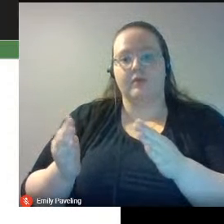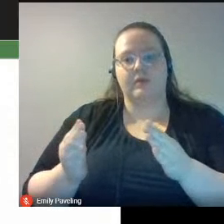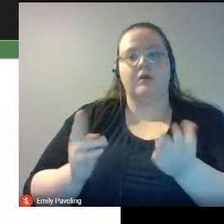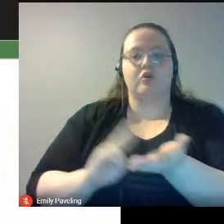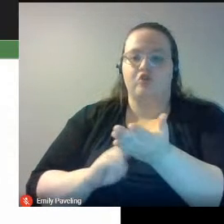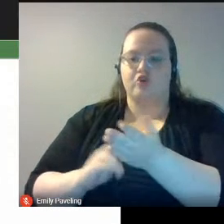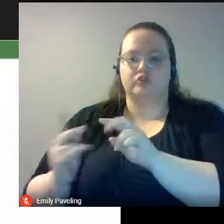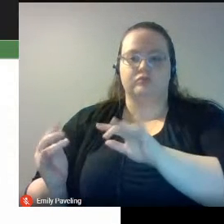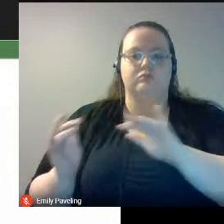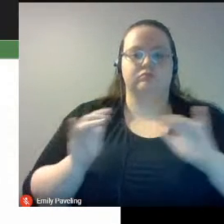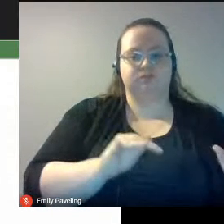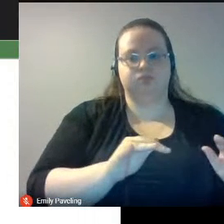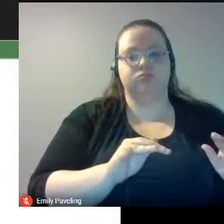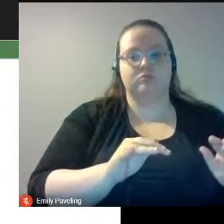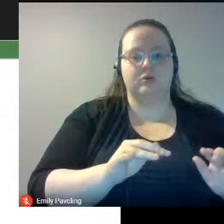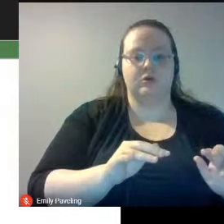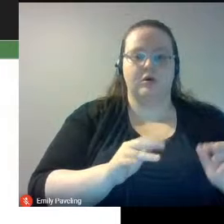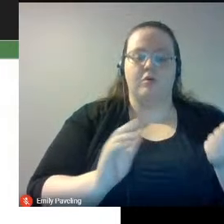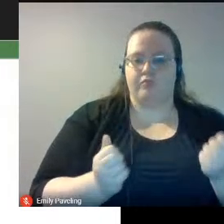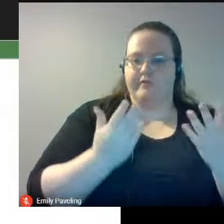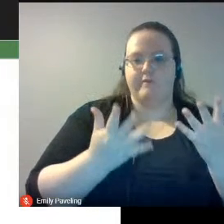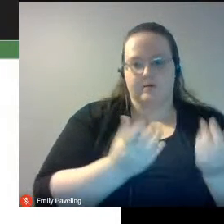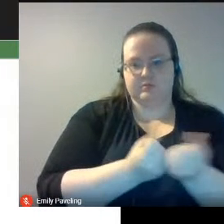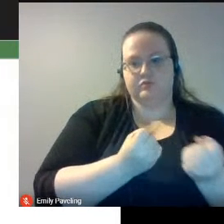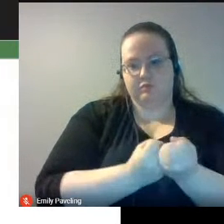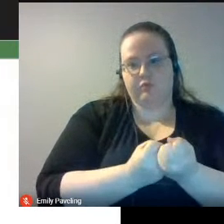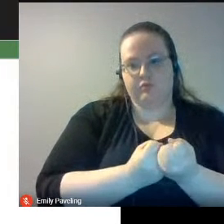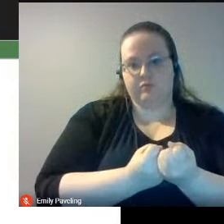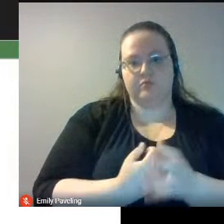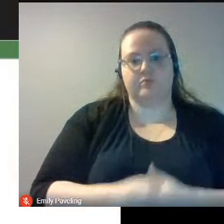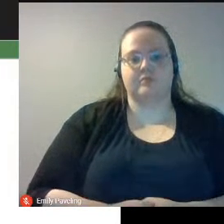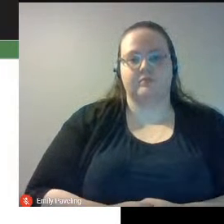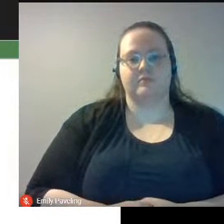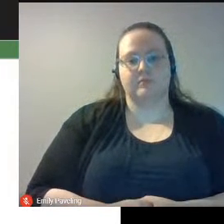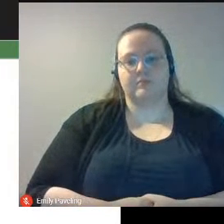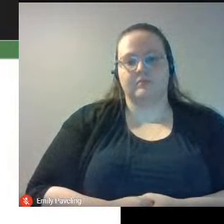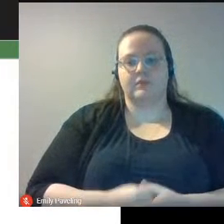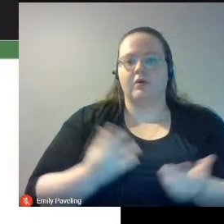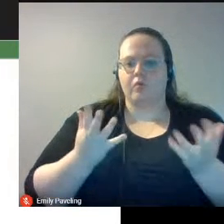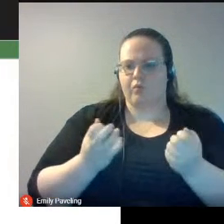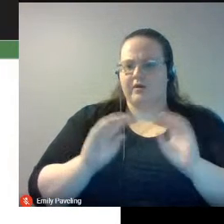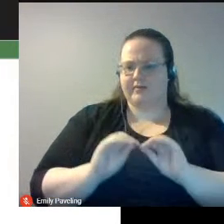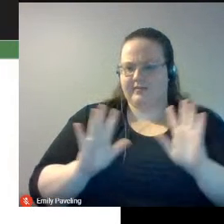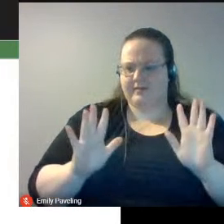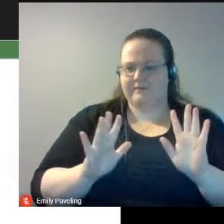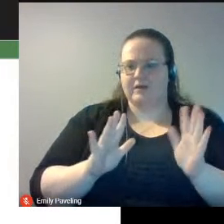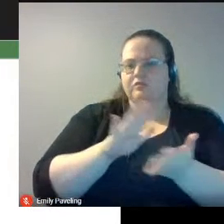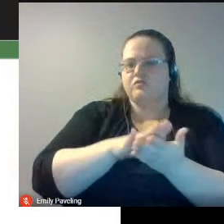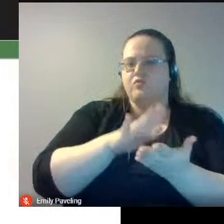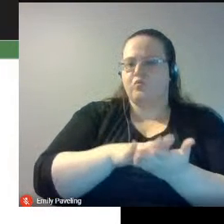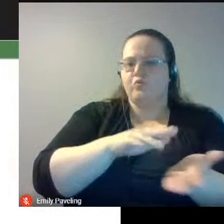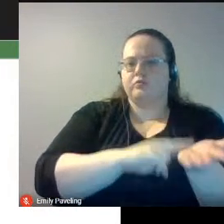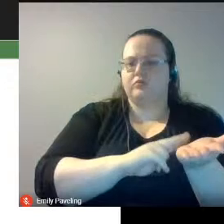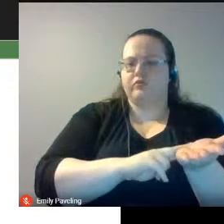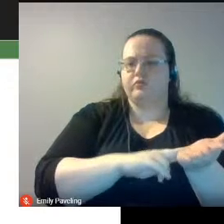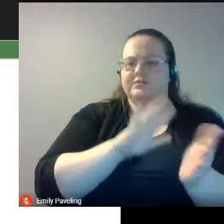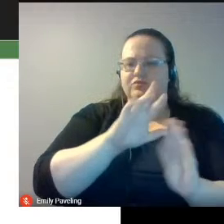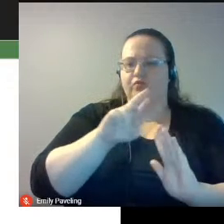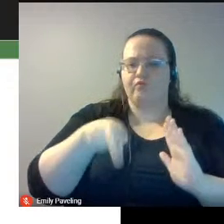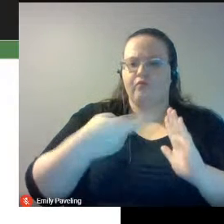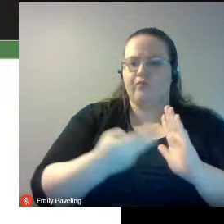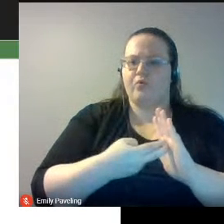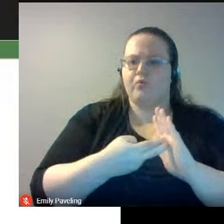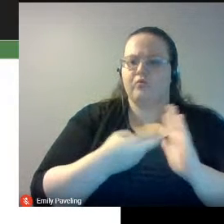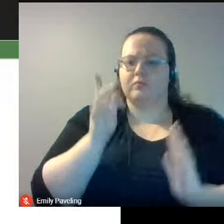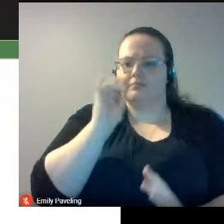So let me take a moment to provide some clarification on what our school health nurses will be doing. The expected roles for